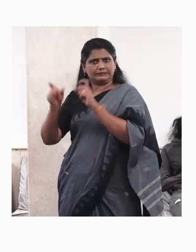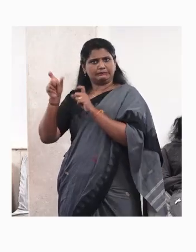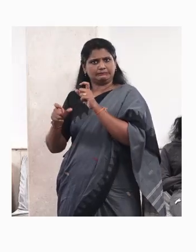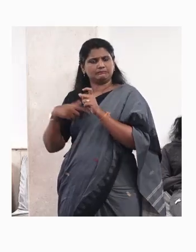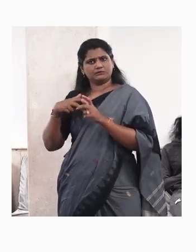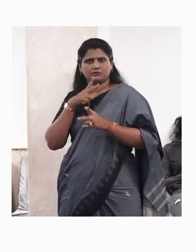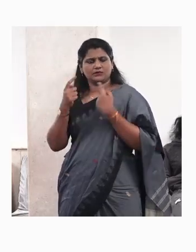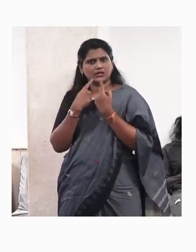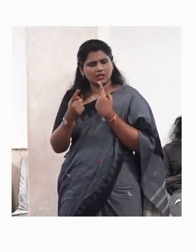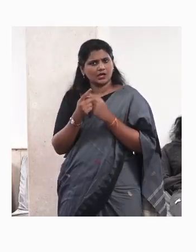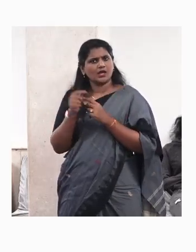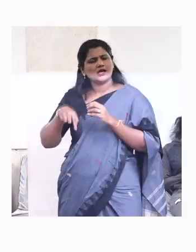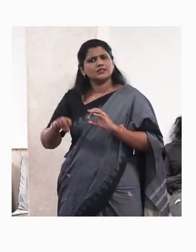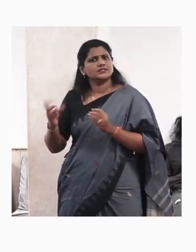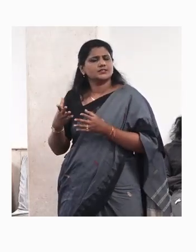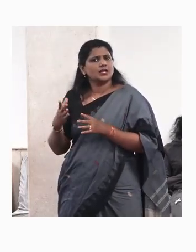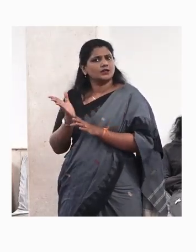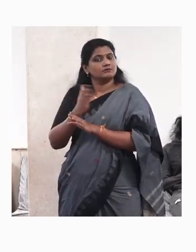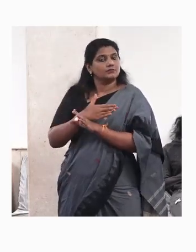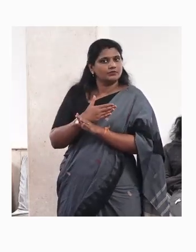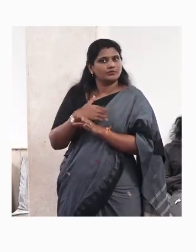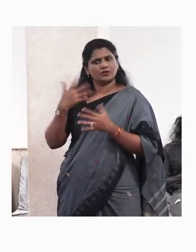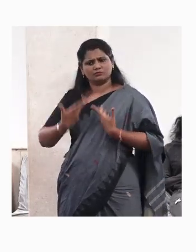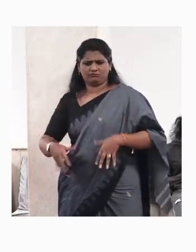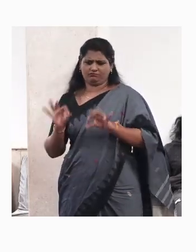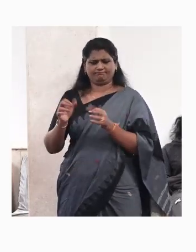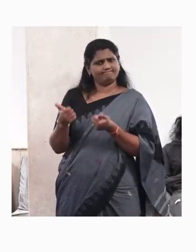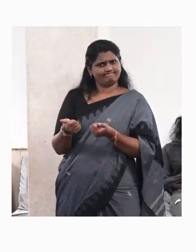and what she'd start off with about, how are you today?